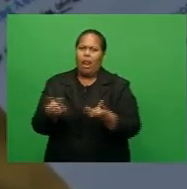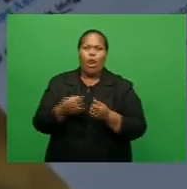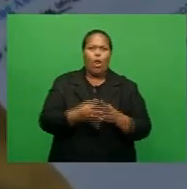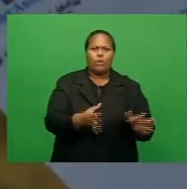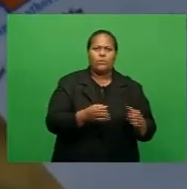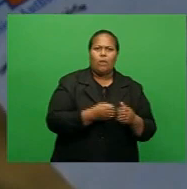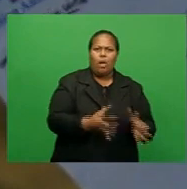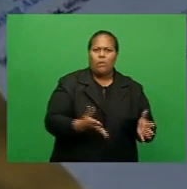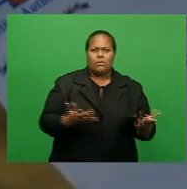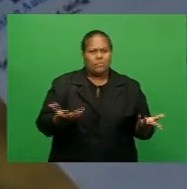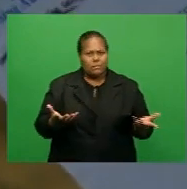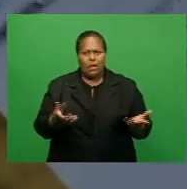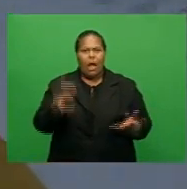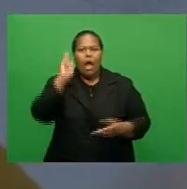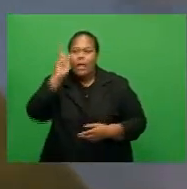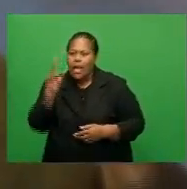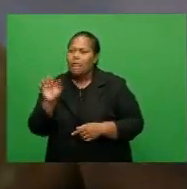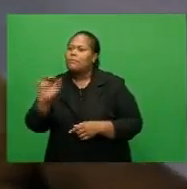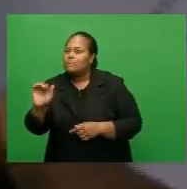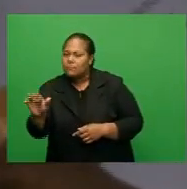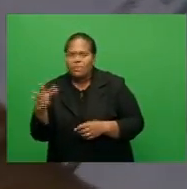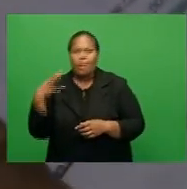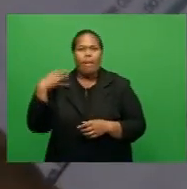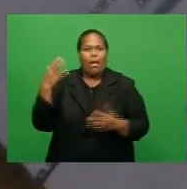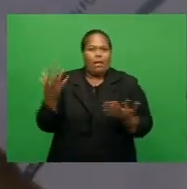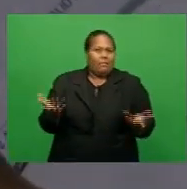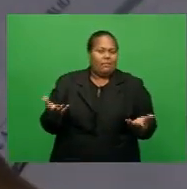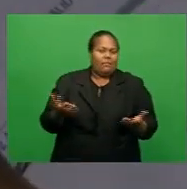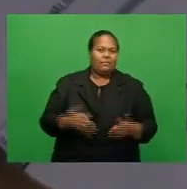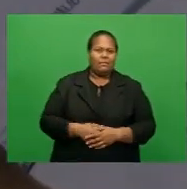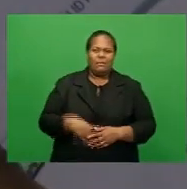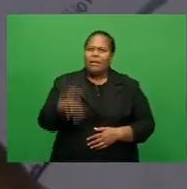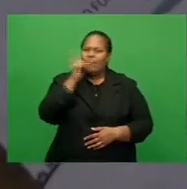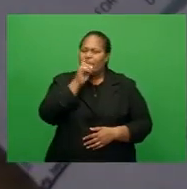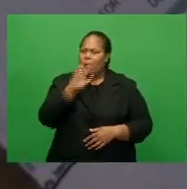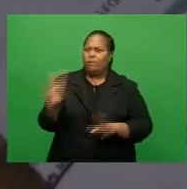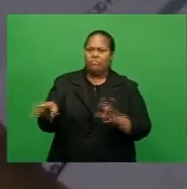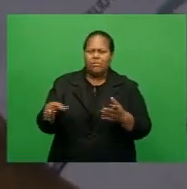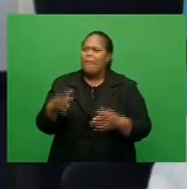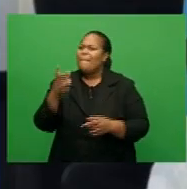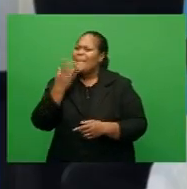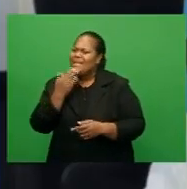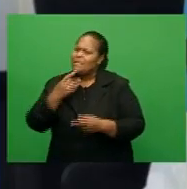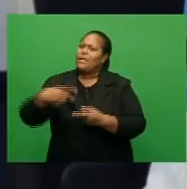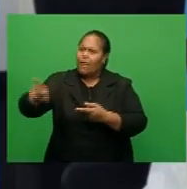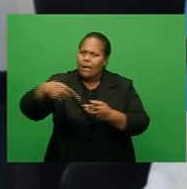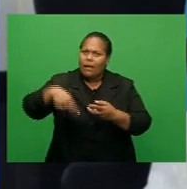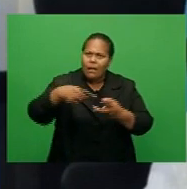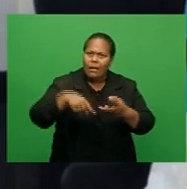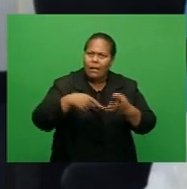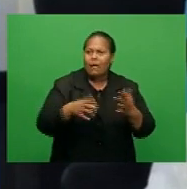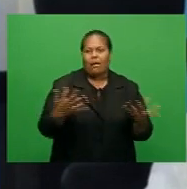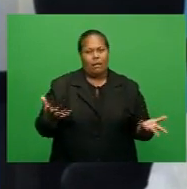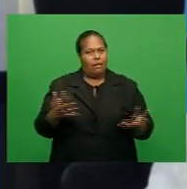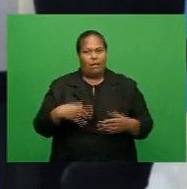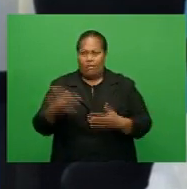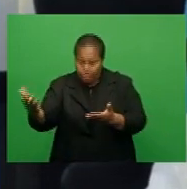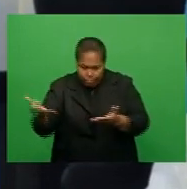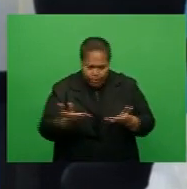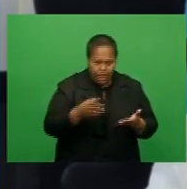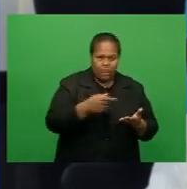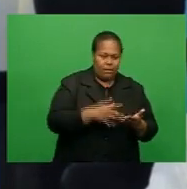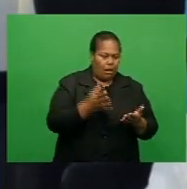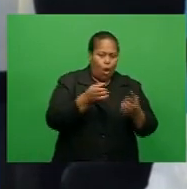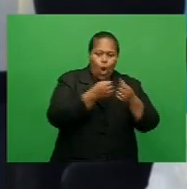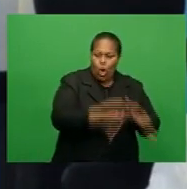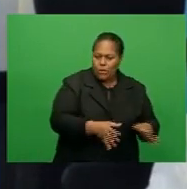inquiry report clearly showed that the people have been made to run around by the staff of Housing Authority and yet have not been